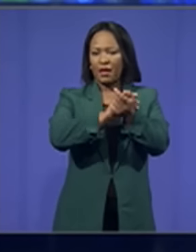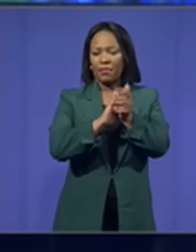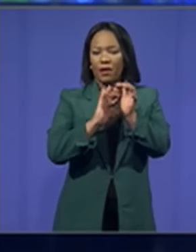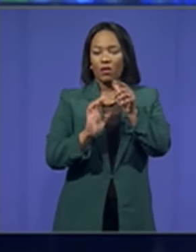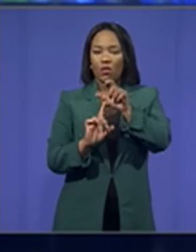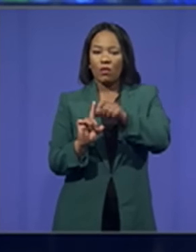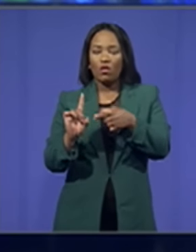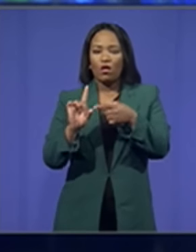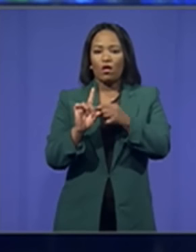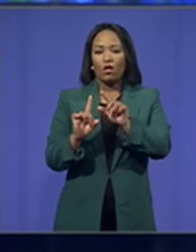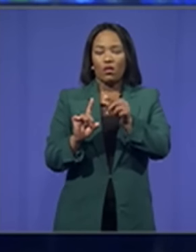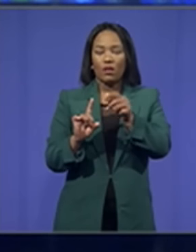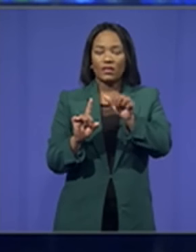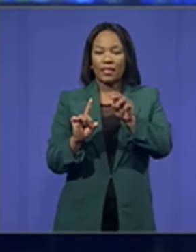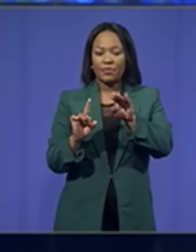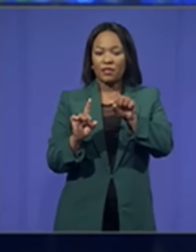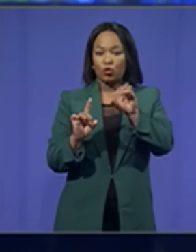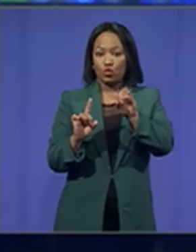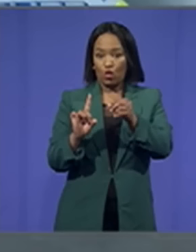Moss o fupere dintlha tse feletseng.